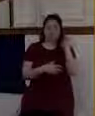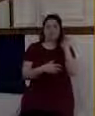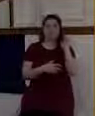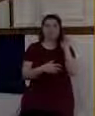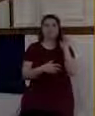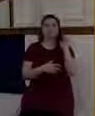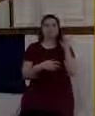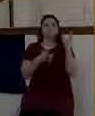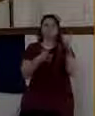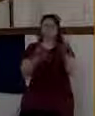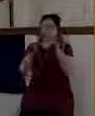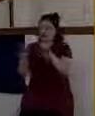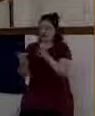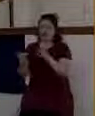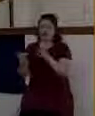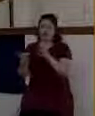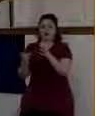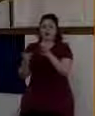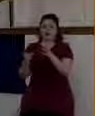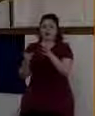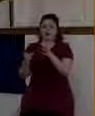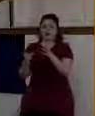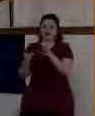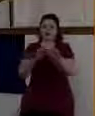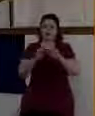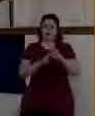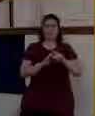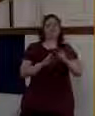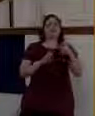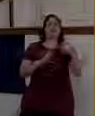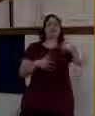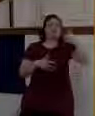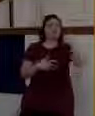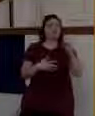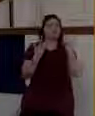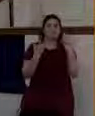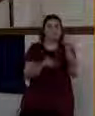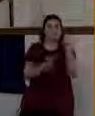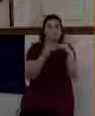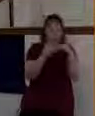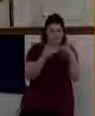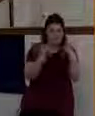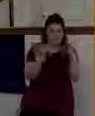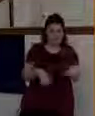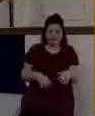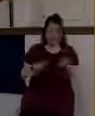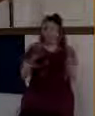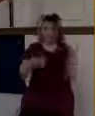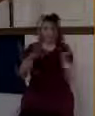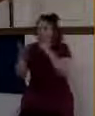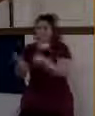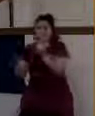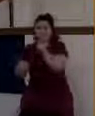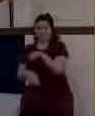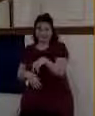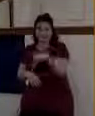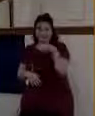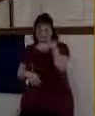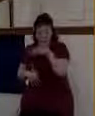the prophet. And the prophet from Bethel, who lied to the younger prophet, carries the body of